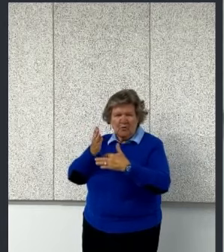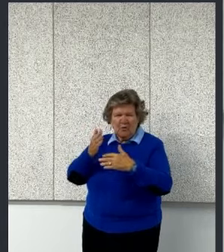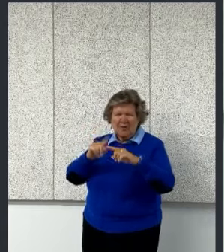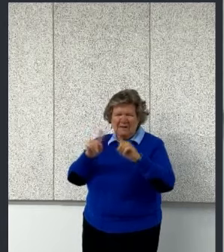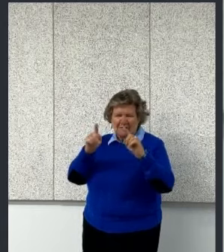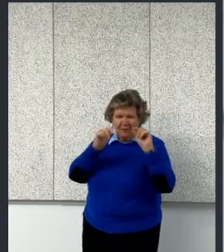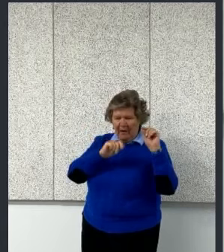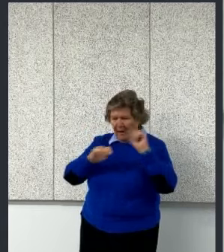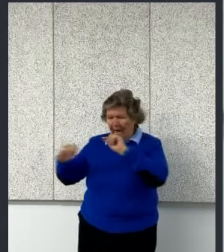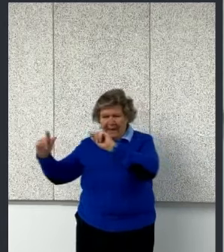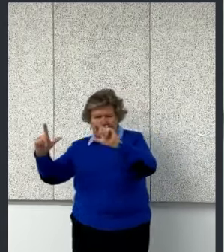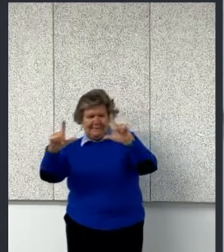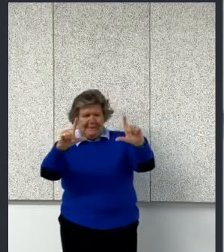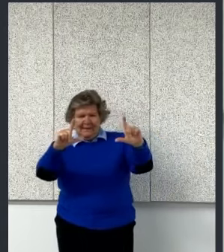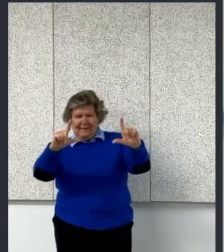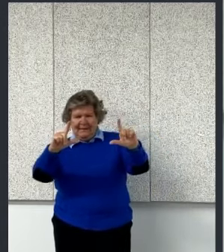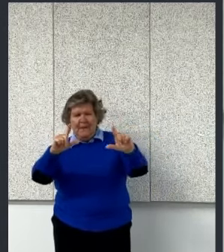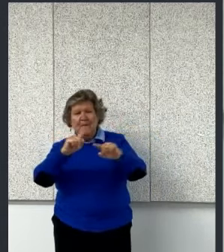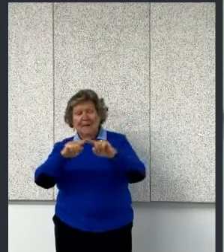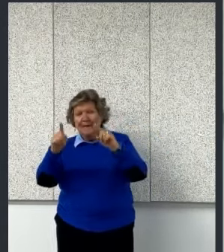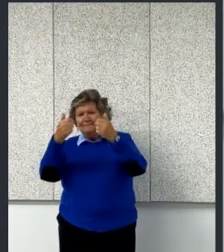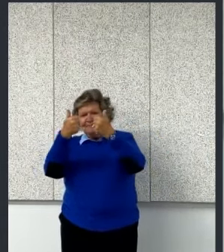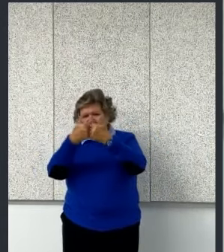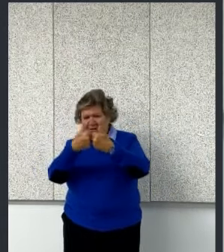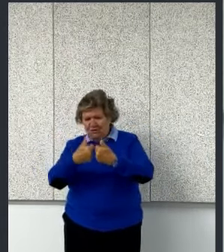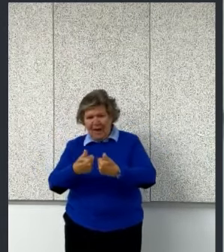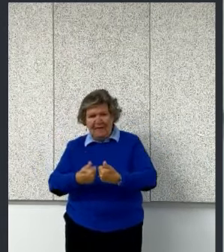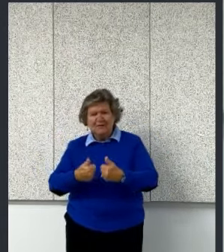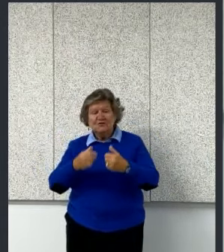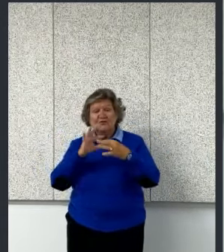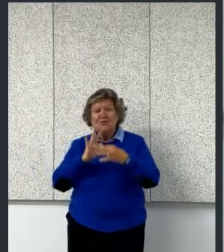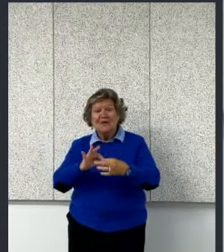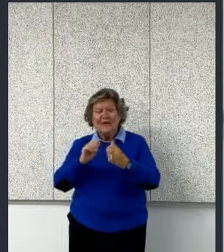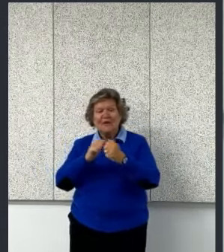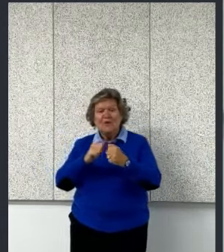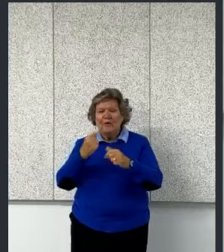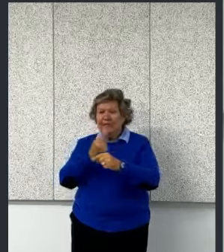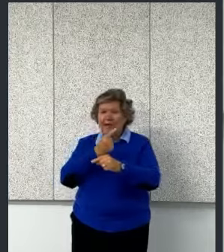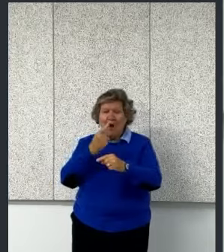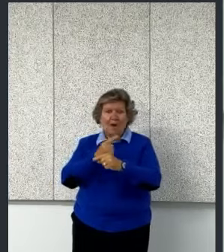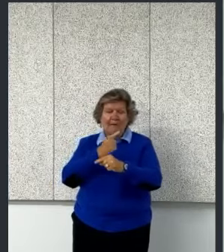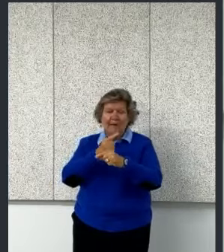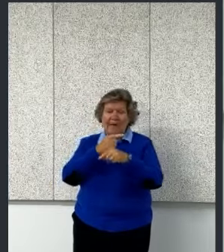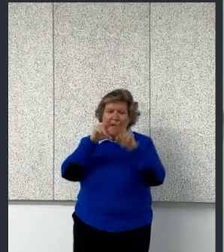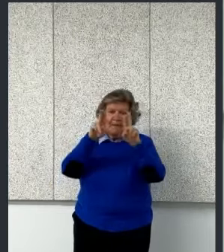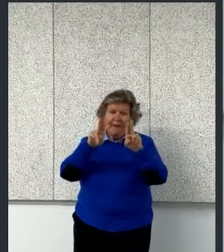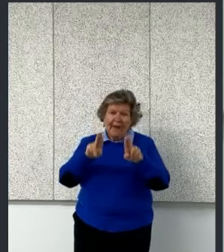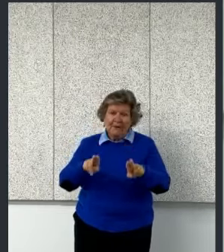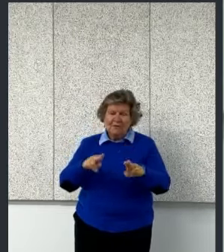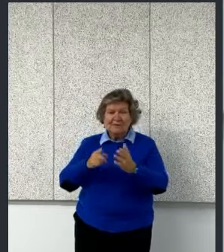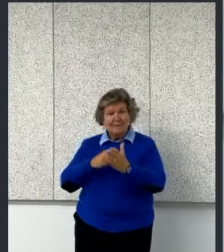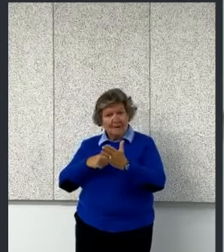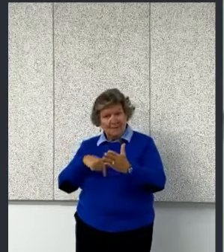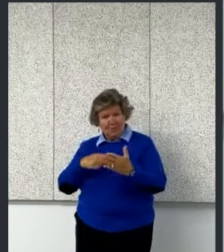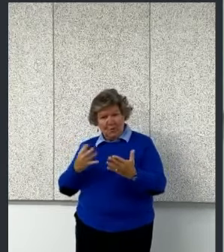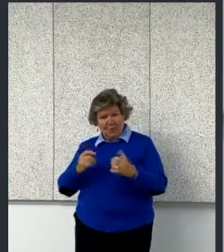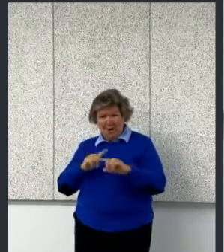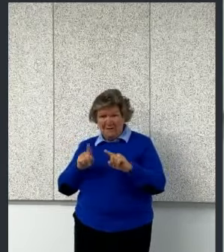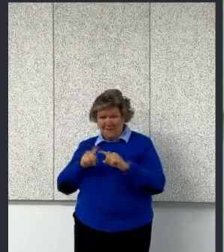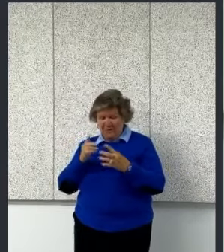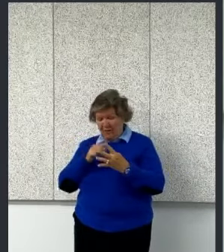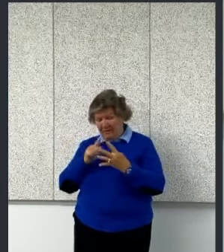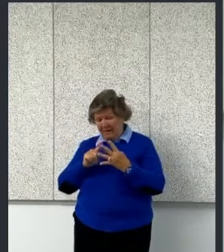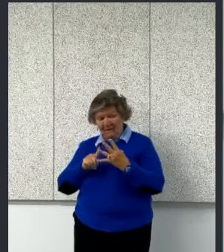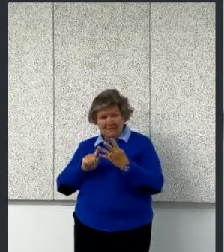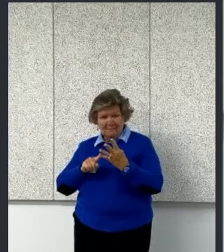understand, without even having been a part of it, the challenges of the common application of like, sometimes we're actually after different things, and that wants